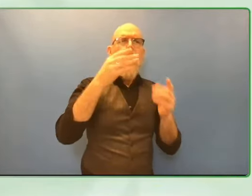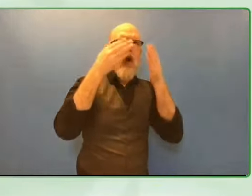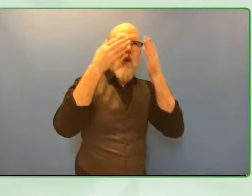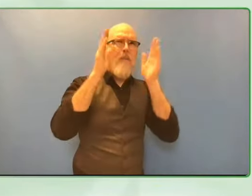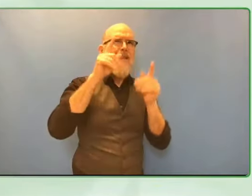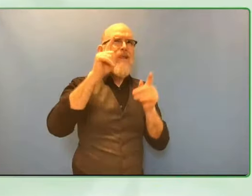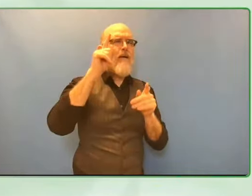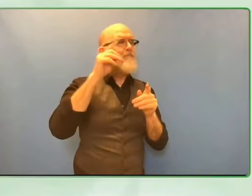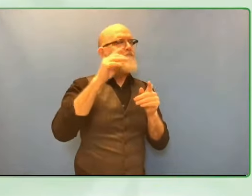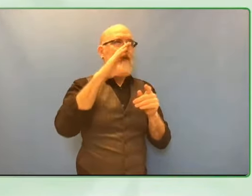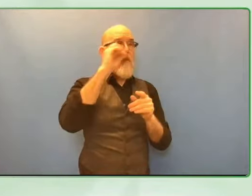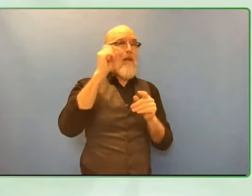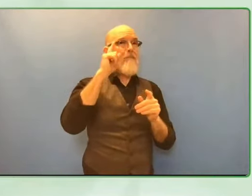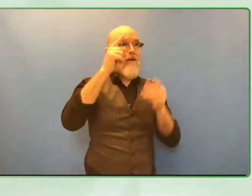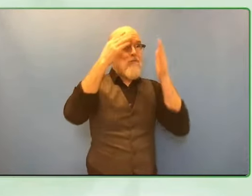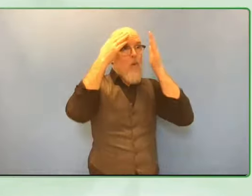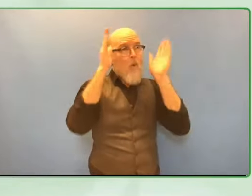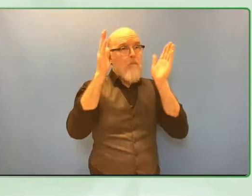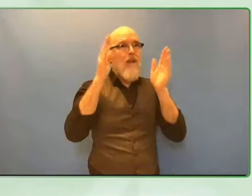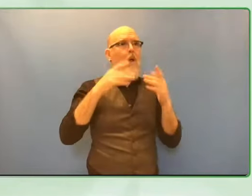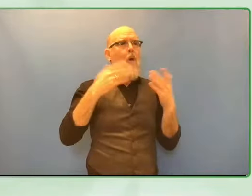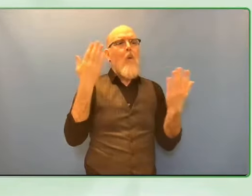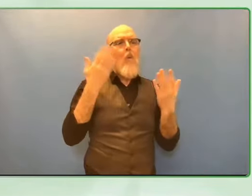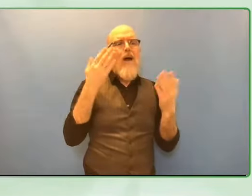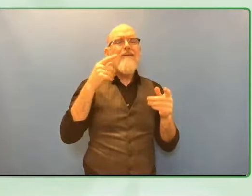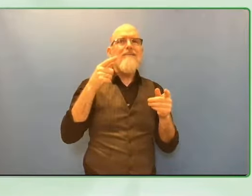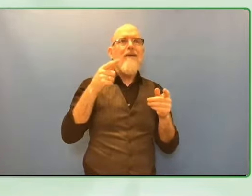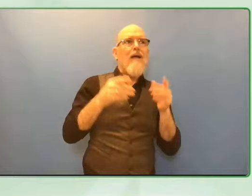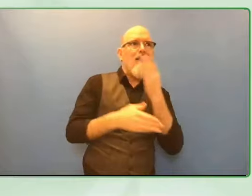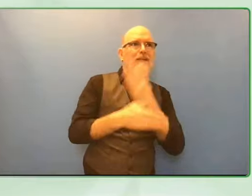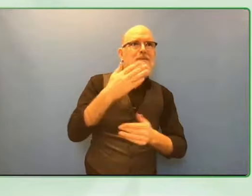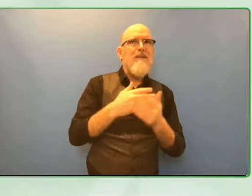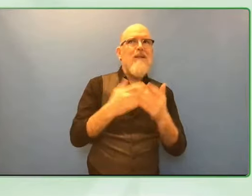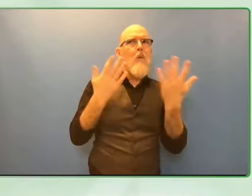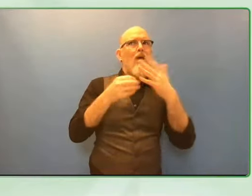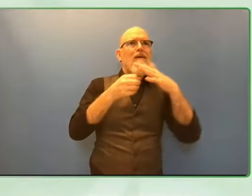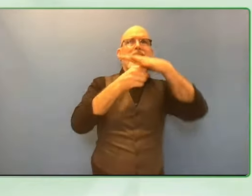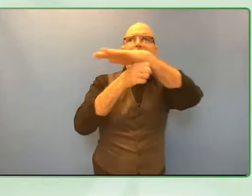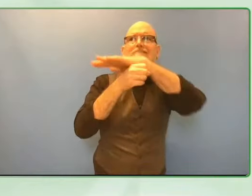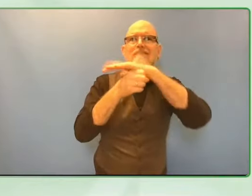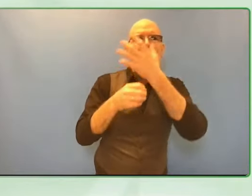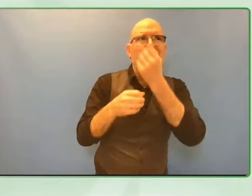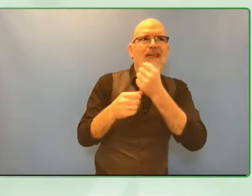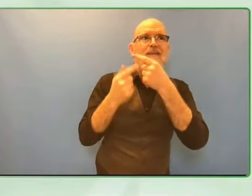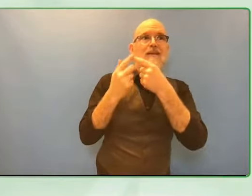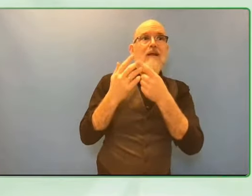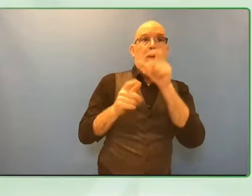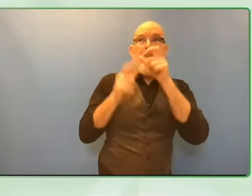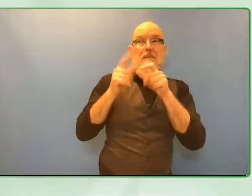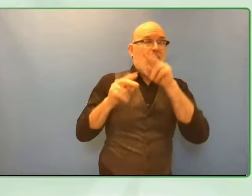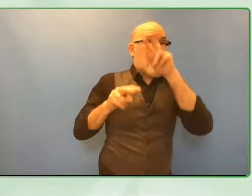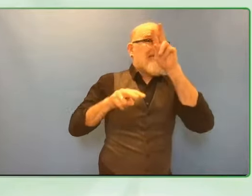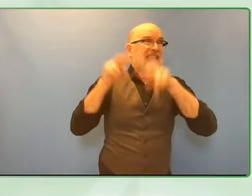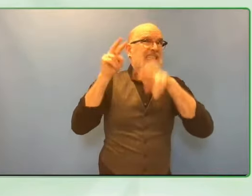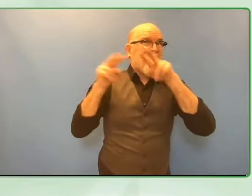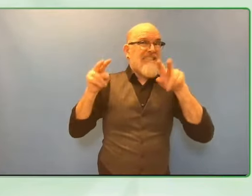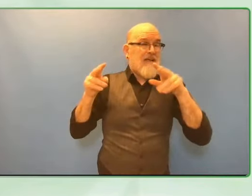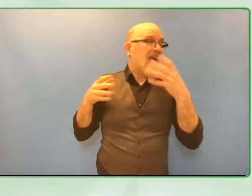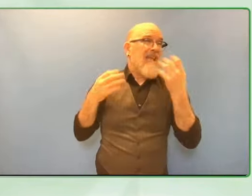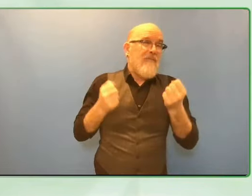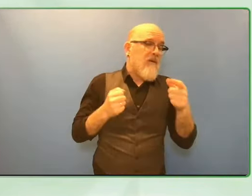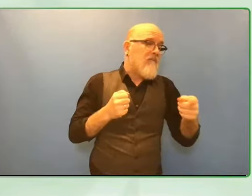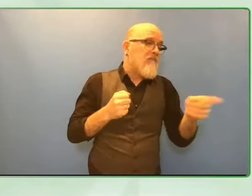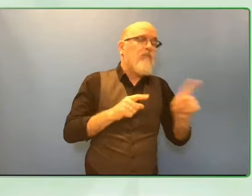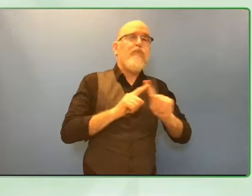providing the environment for people with different disabilities to join the program, and also the IT internship. And